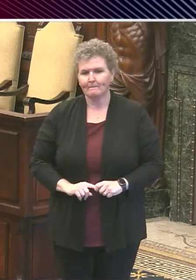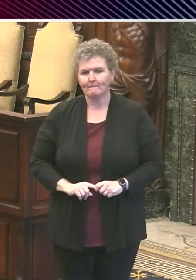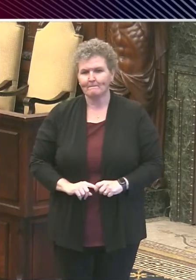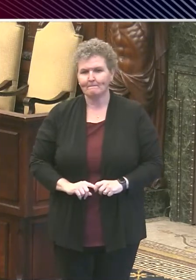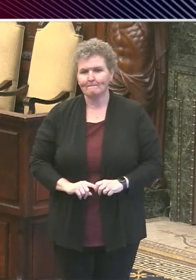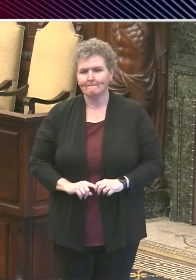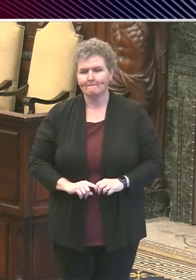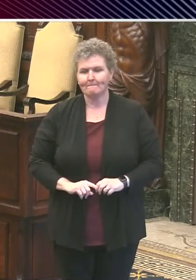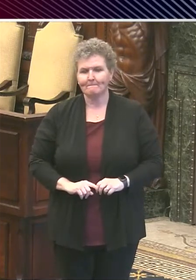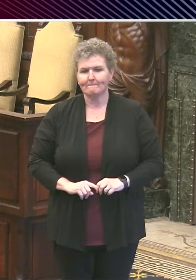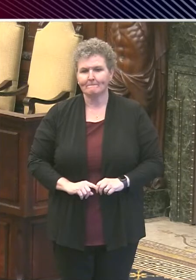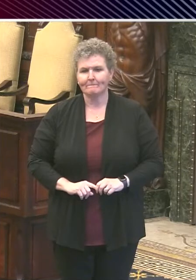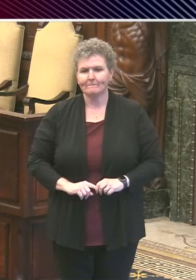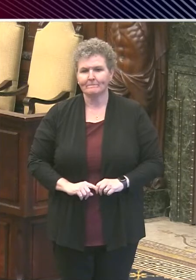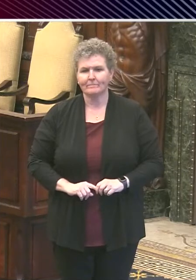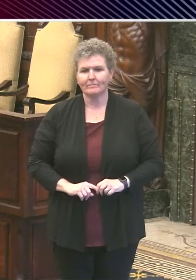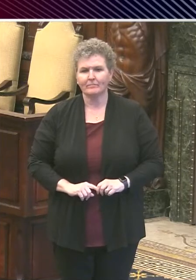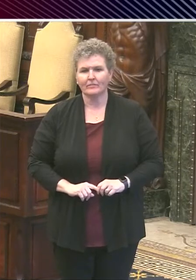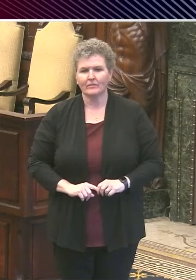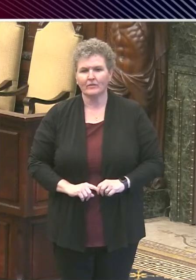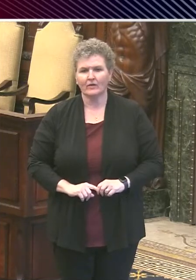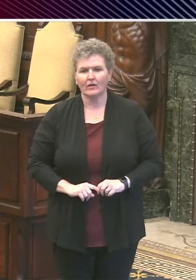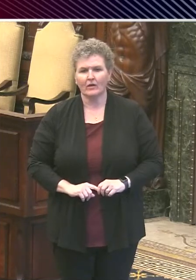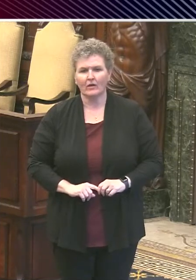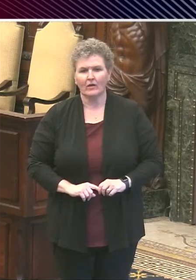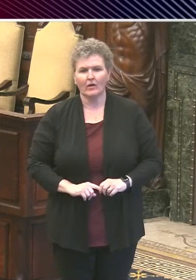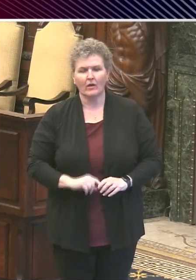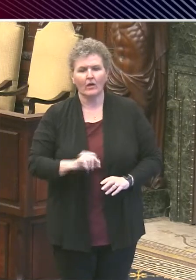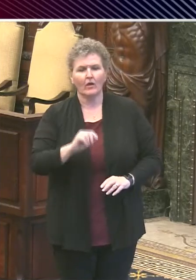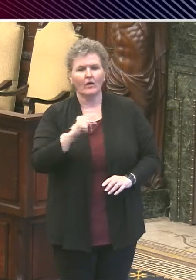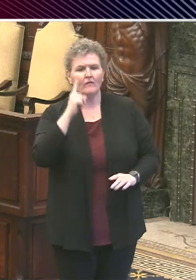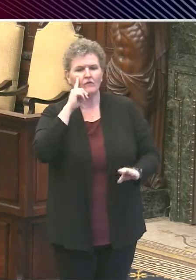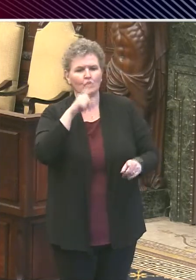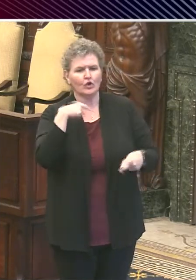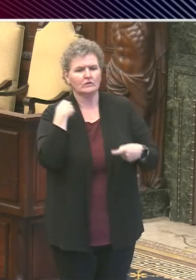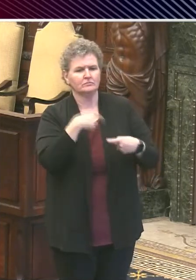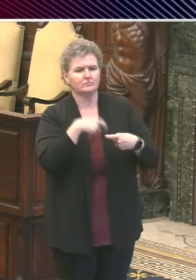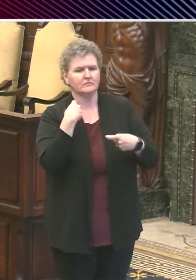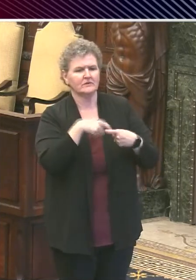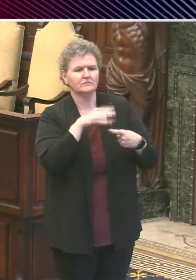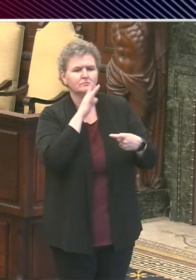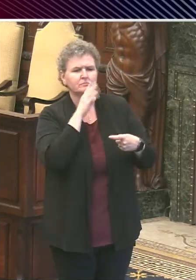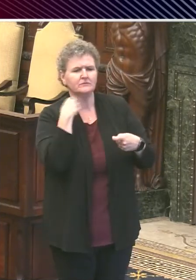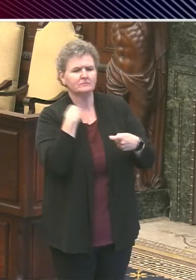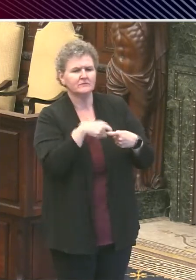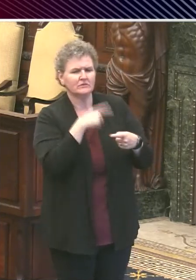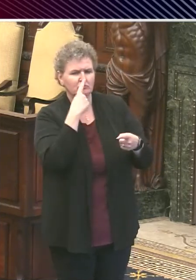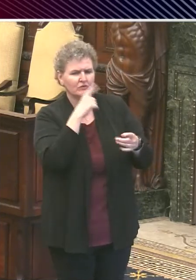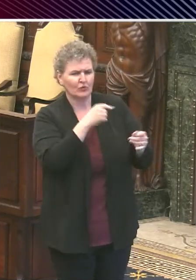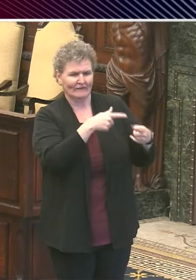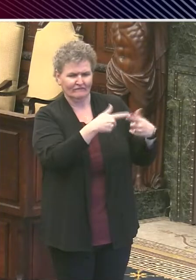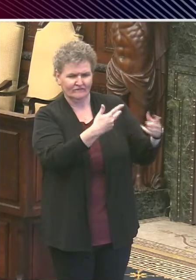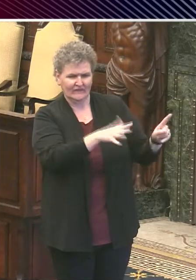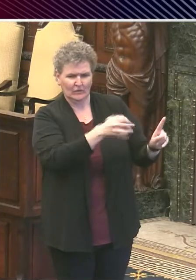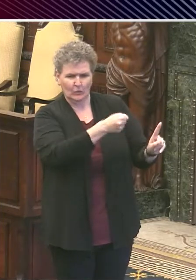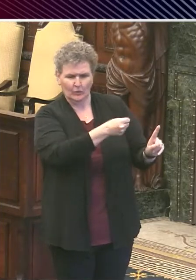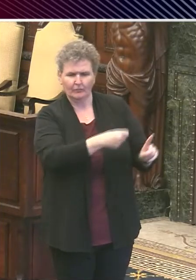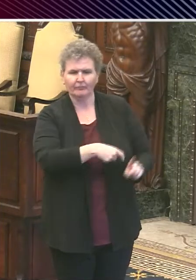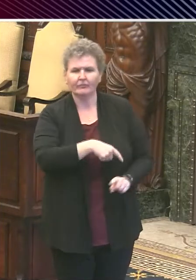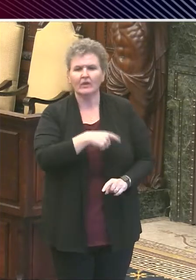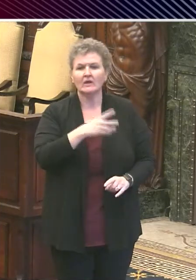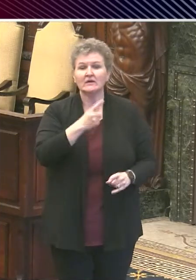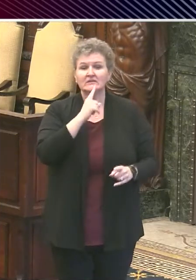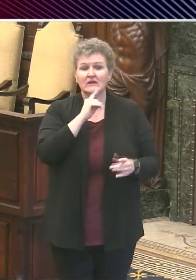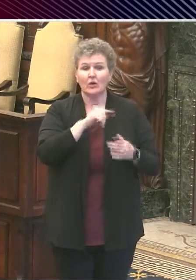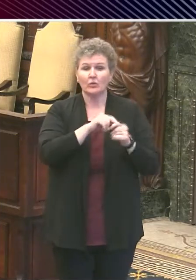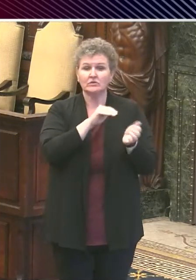at Telemundo. The first question, Dr. Farley, is doctors and nurses in Philly are telling us that they're running low on gloves